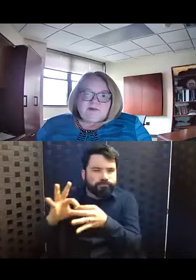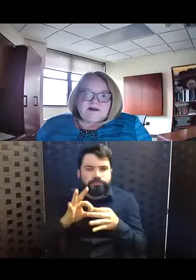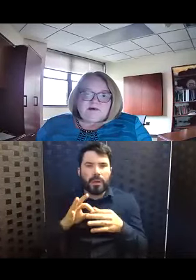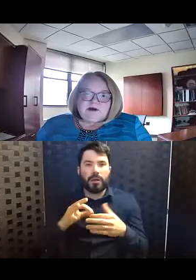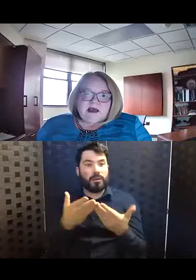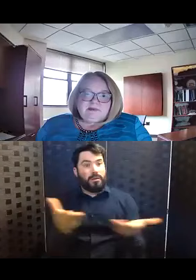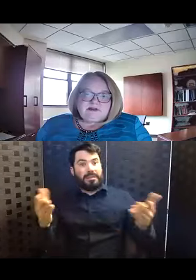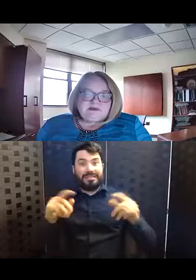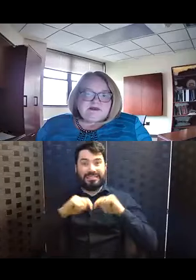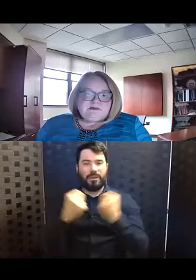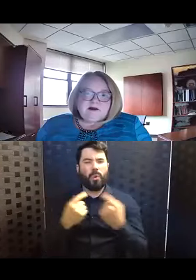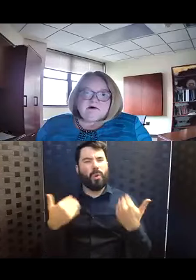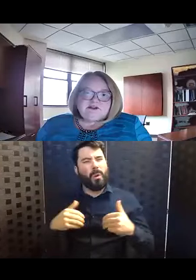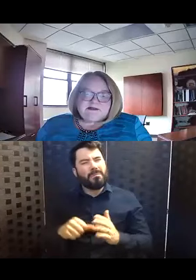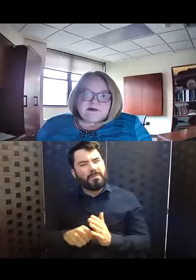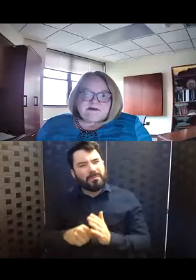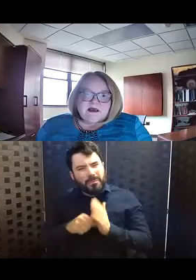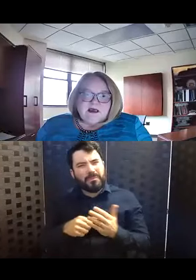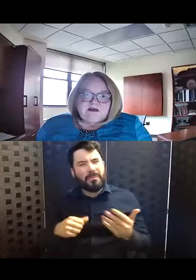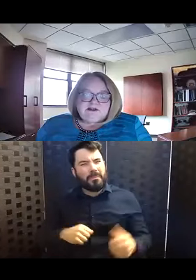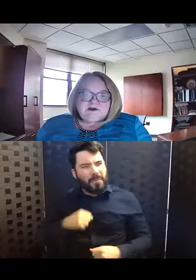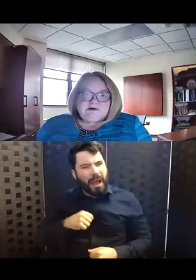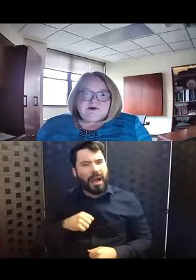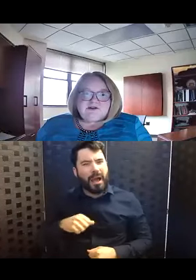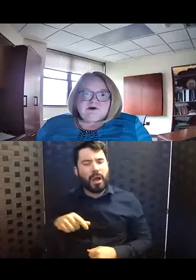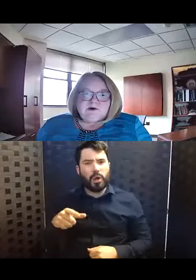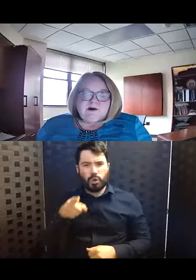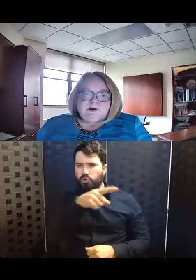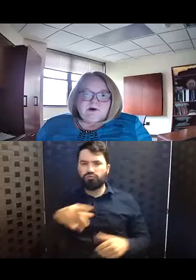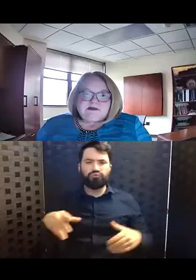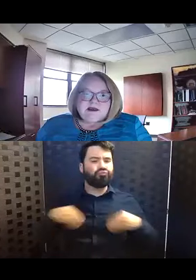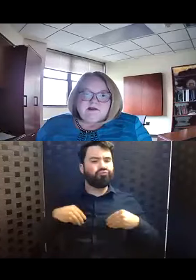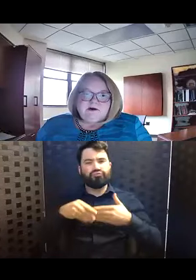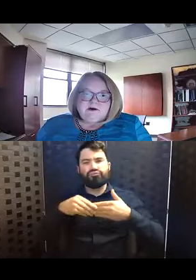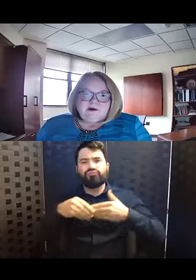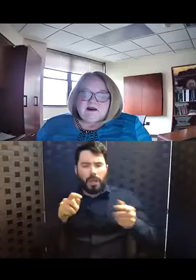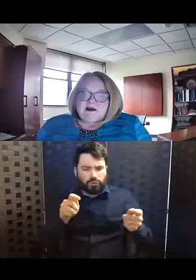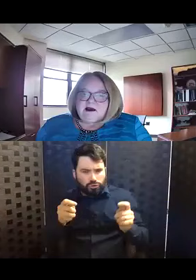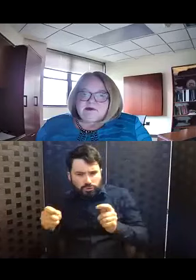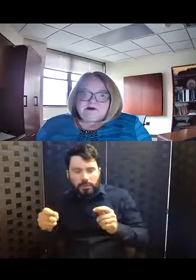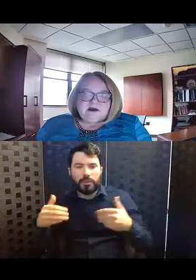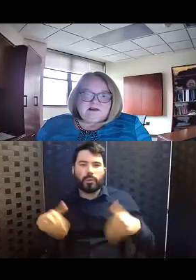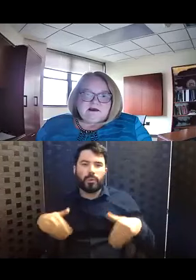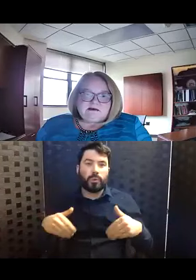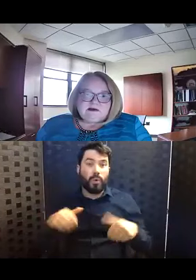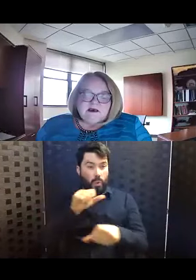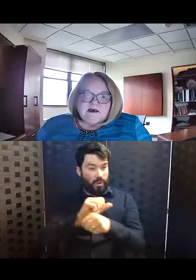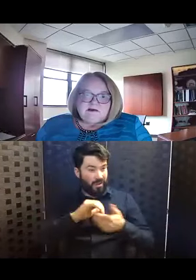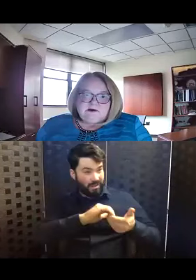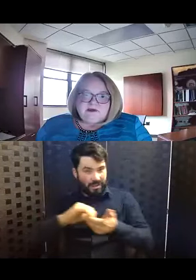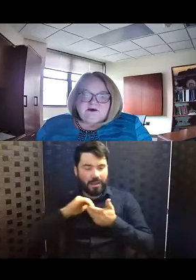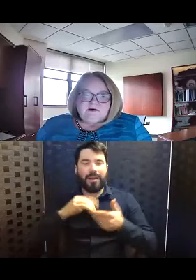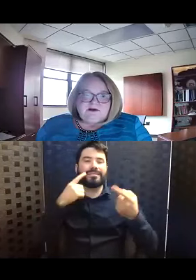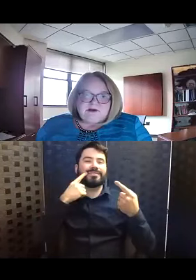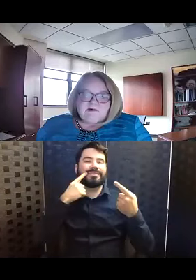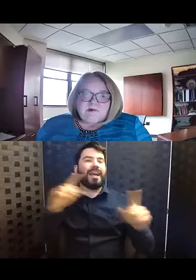teams and what they've been able to accomplish with these micro adjustments. It just goes to show you, when we work together, we can accomplish great things.